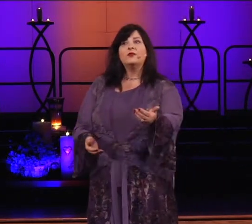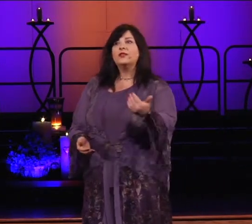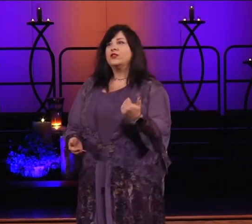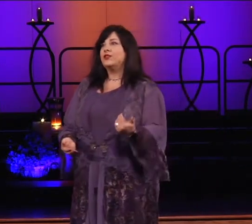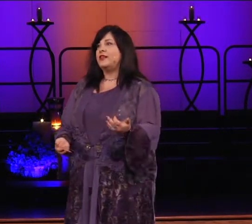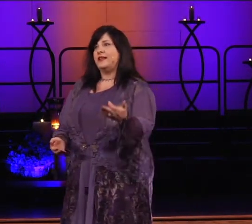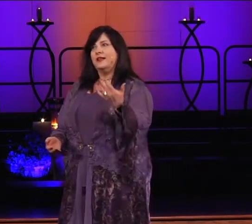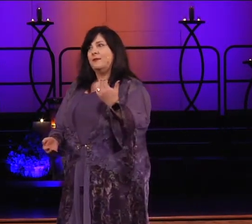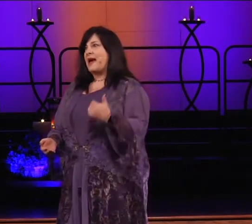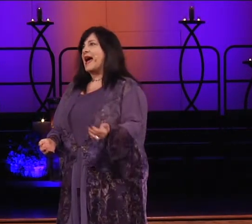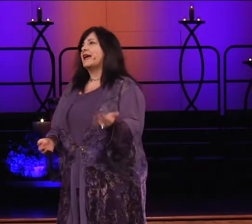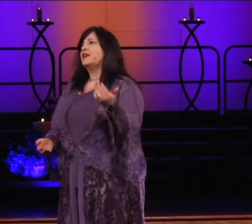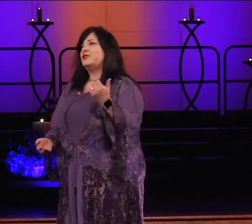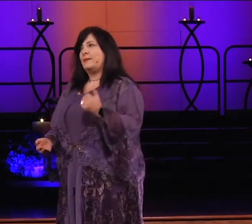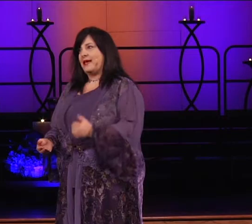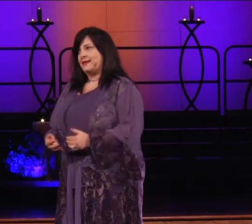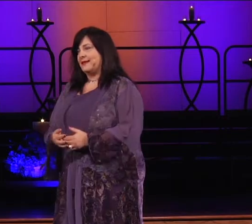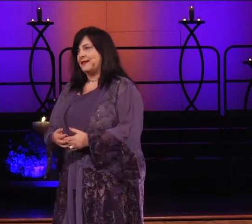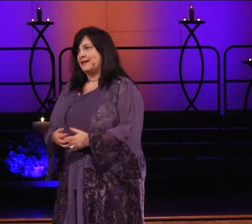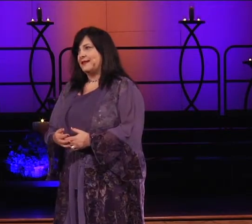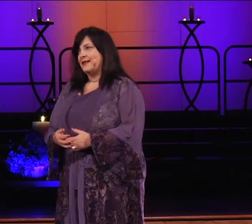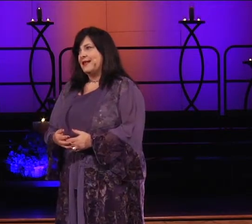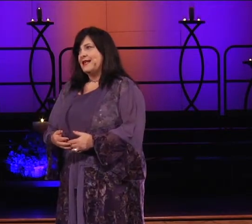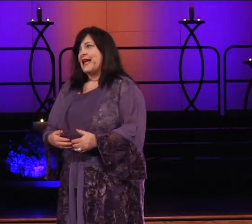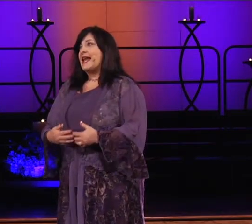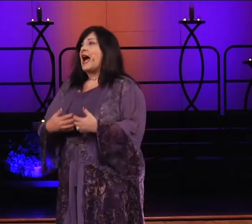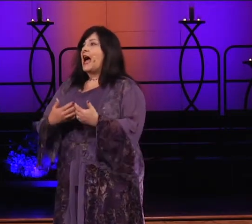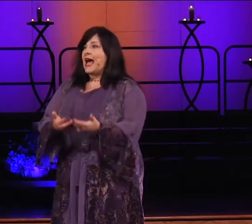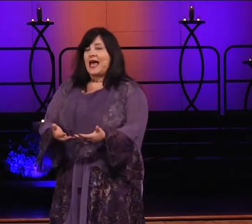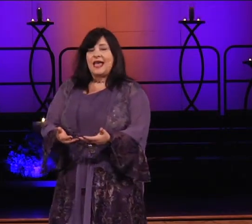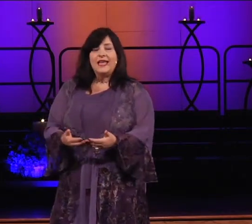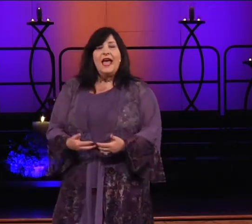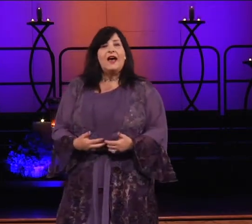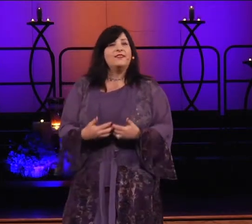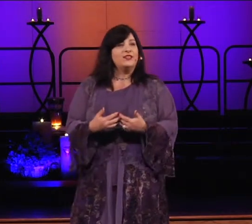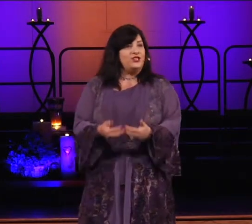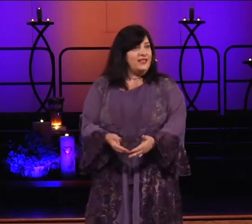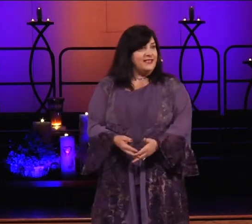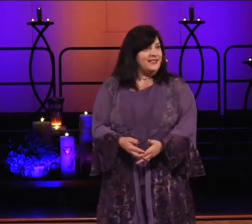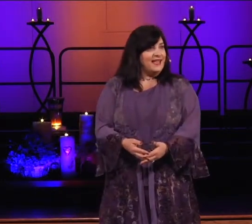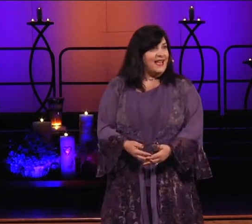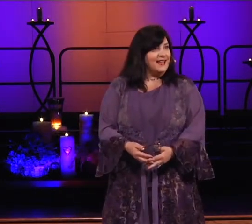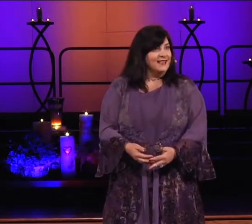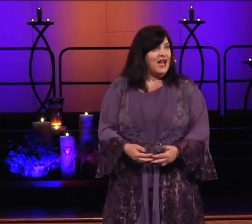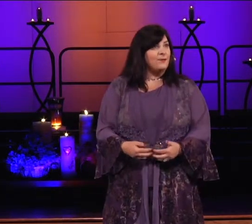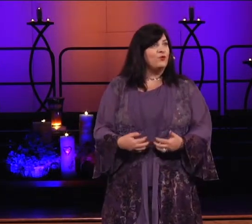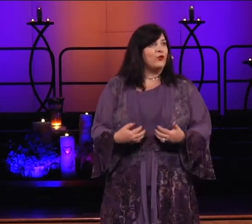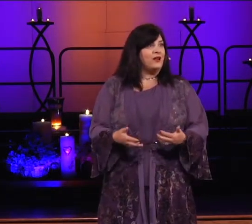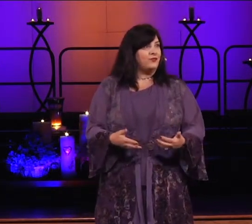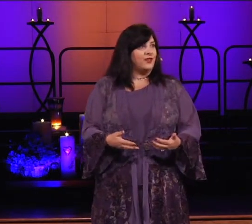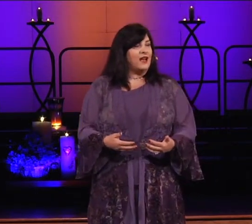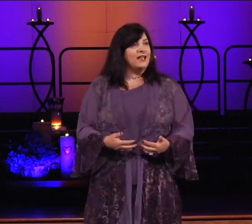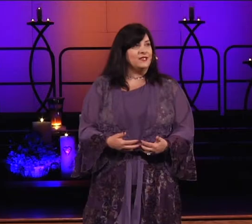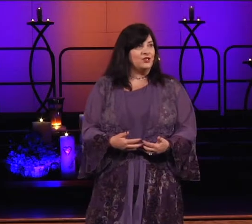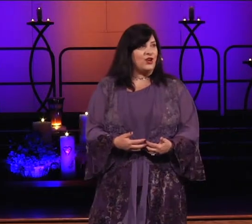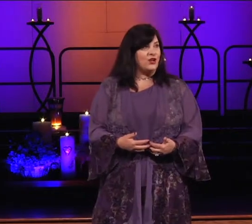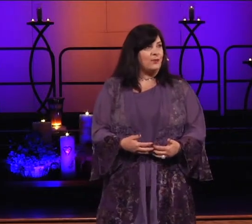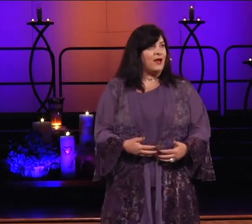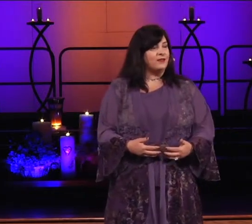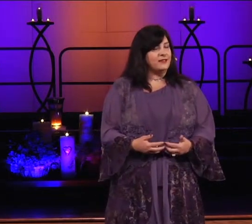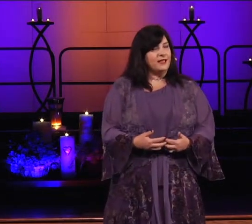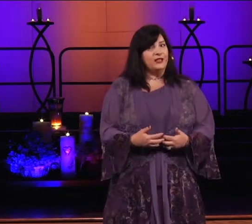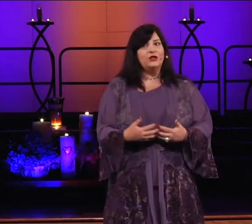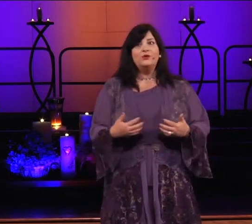well for returning back to basics. And I have an agenda today. I'm grateful that I get to